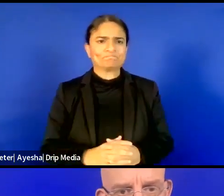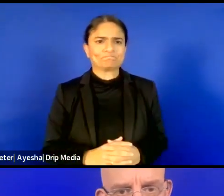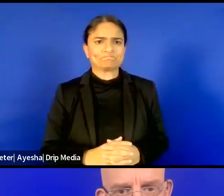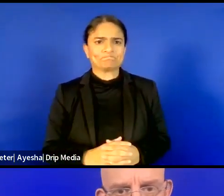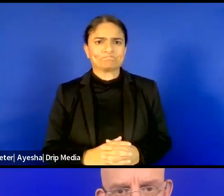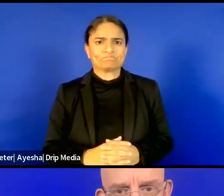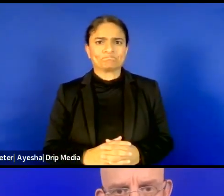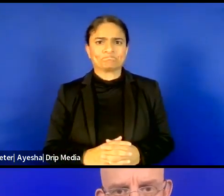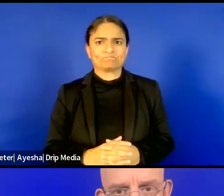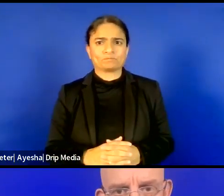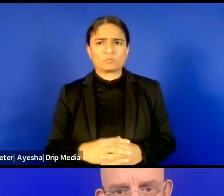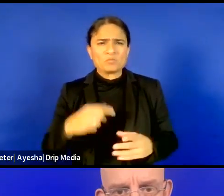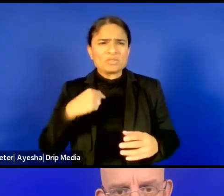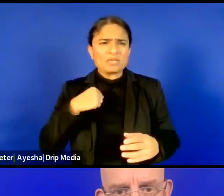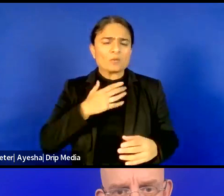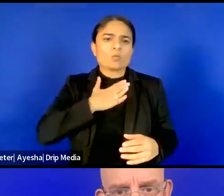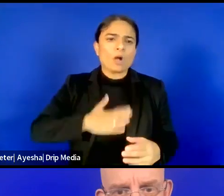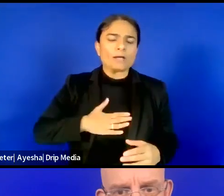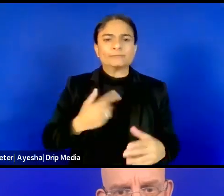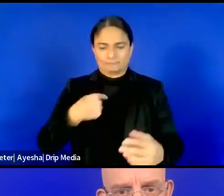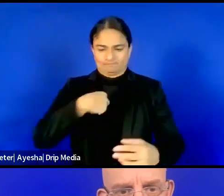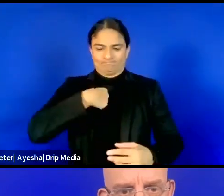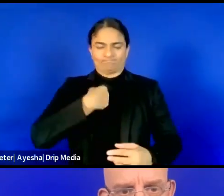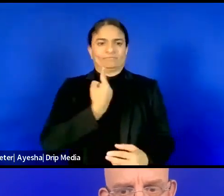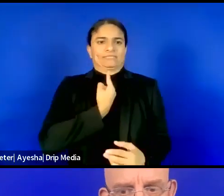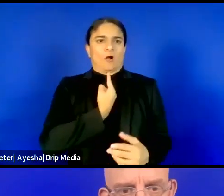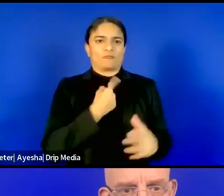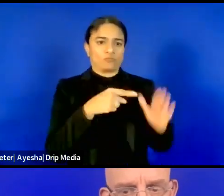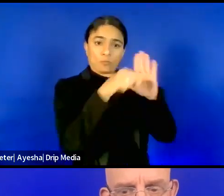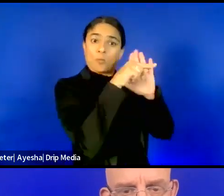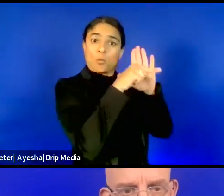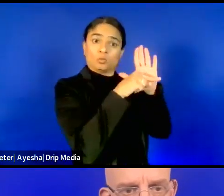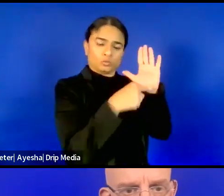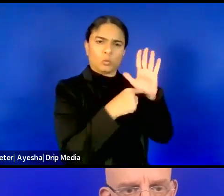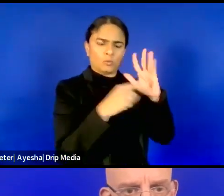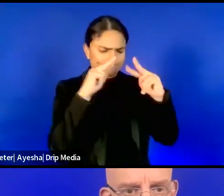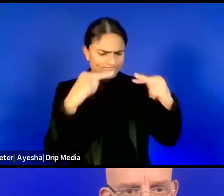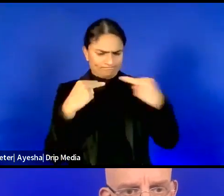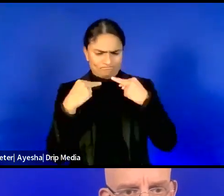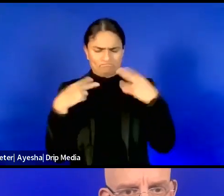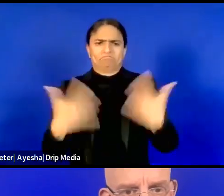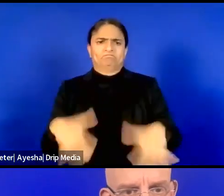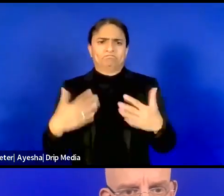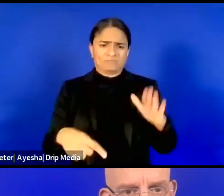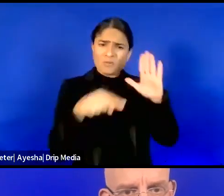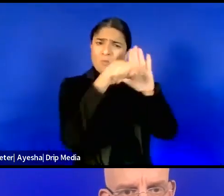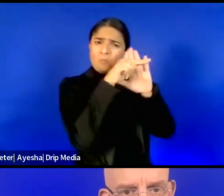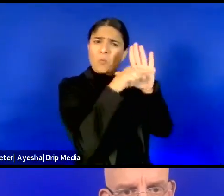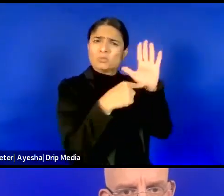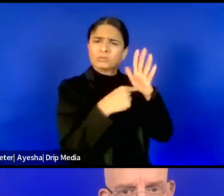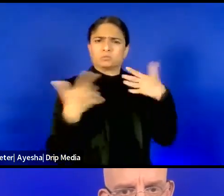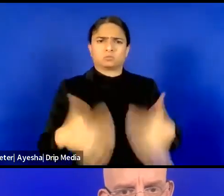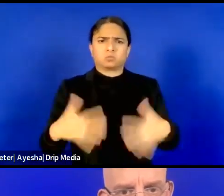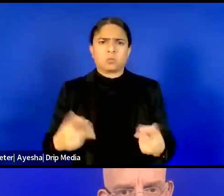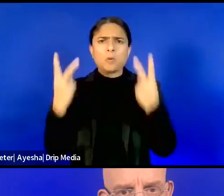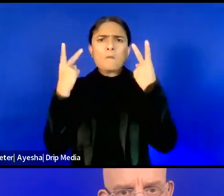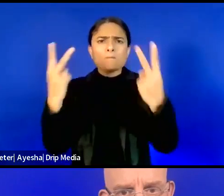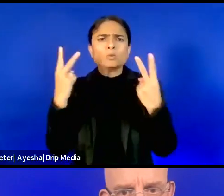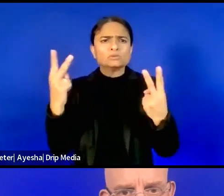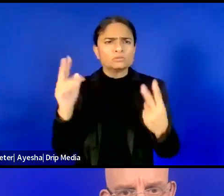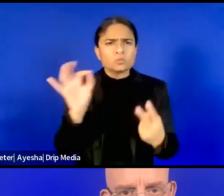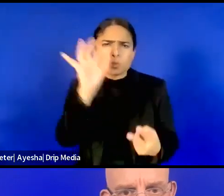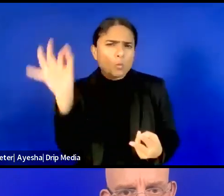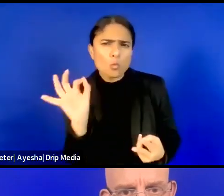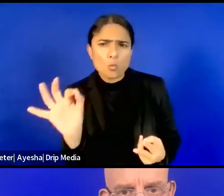important to me and deeply meaningful in my work as a disabled woman myself who has interacted for many years in